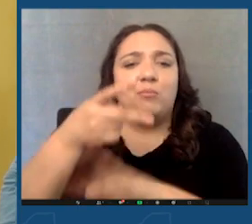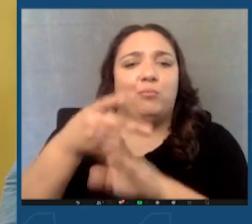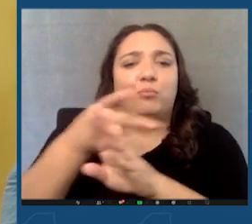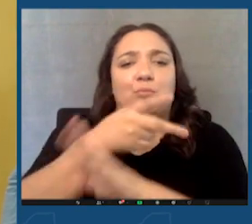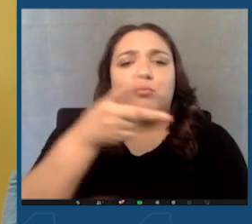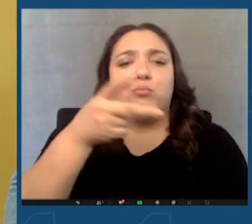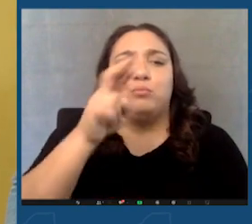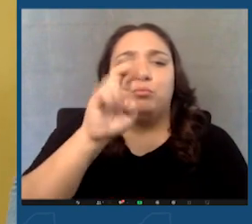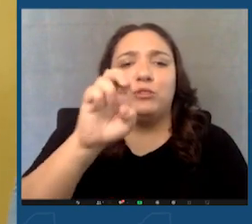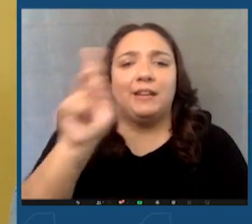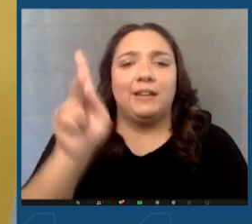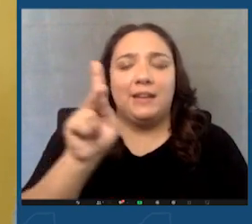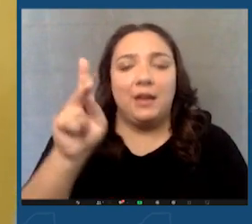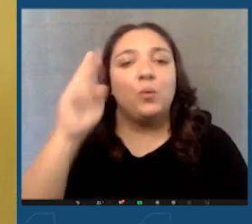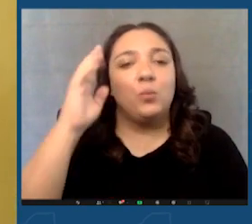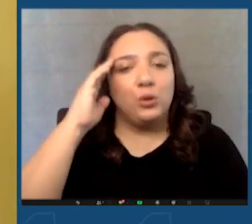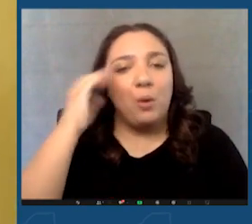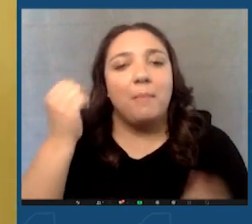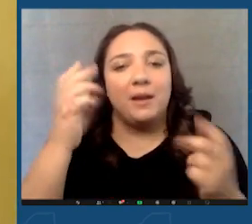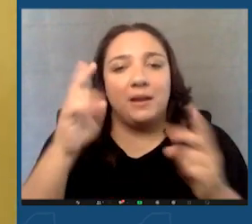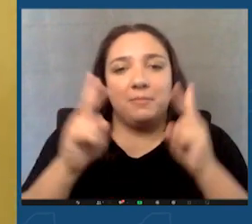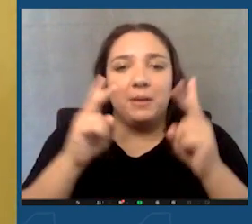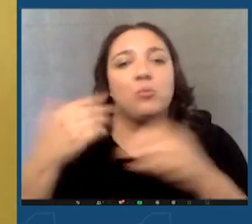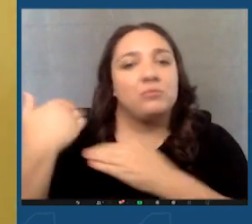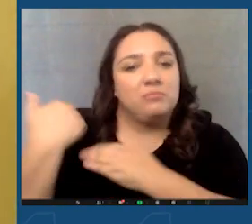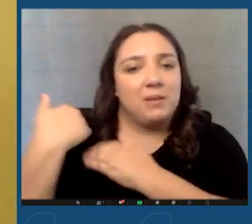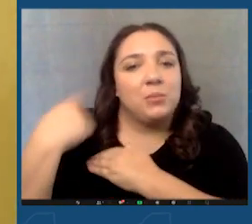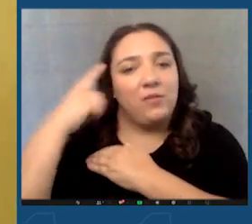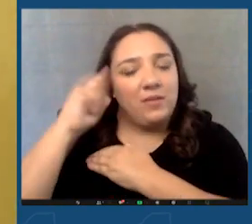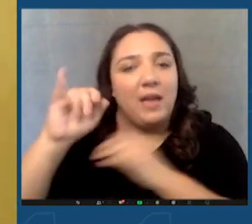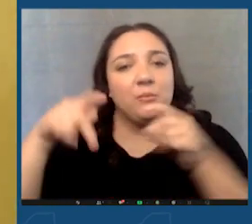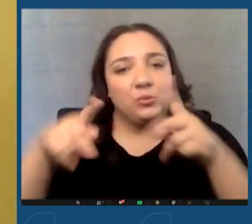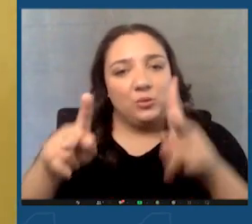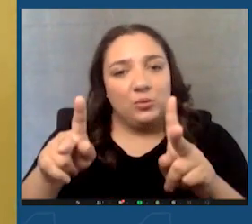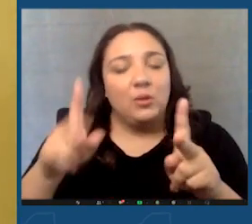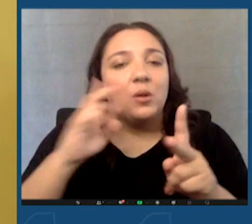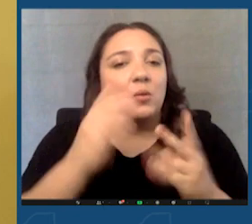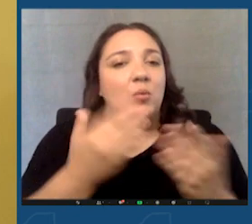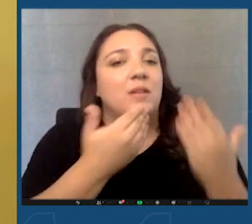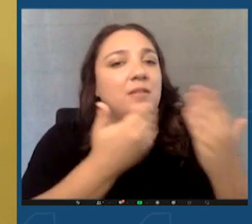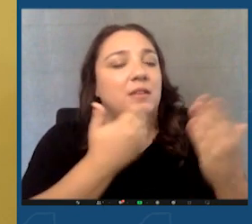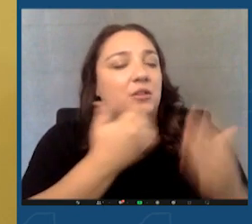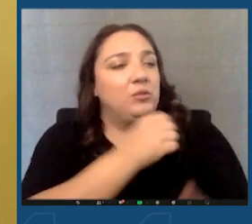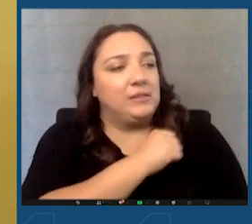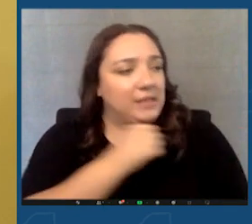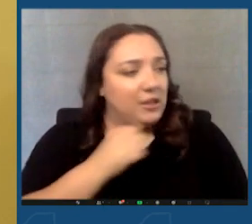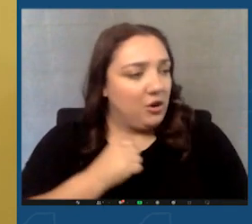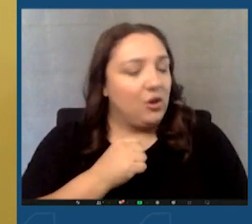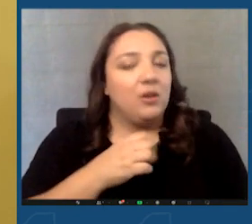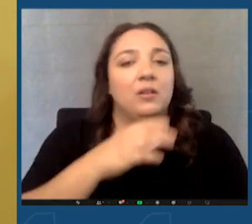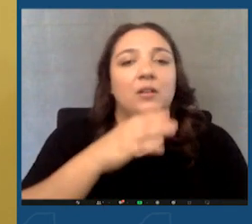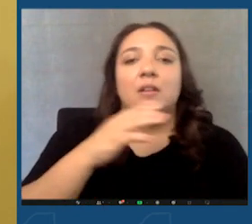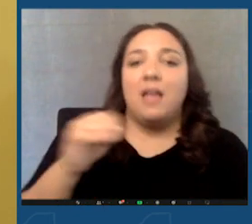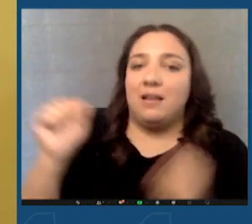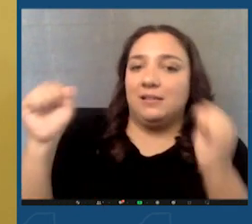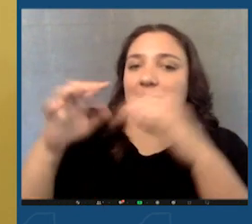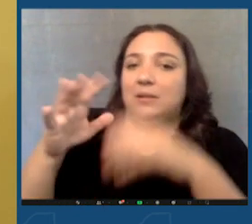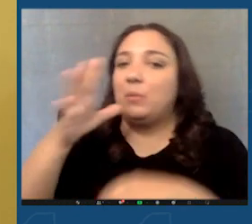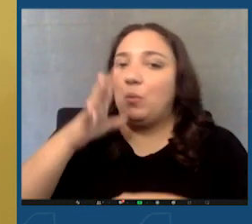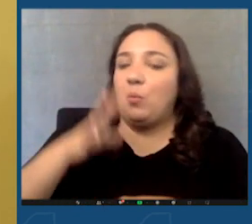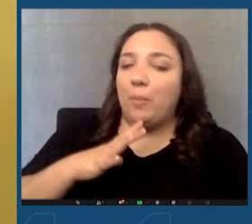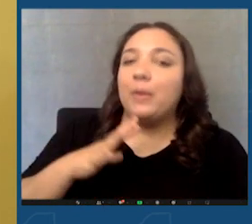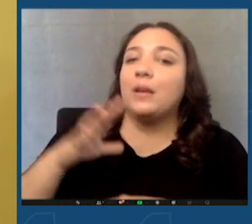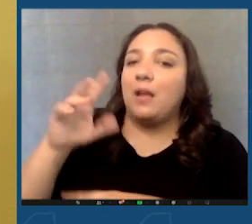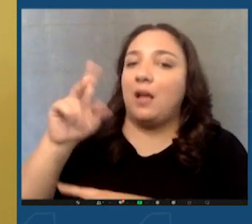this opportunity, and we want to sincerely thank Senator Kaminsky and Assemblywoman Griffin for ensuring that the children of West Hempstead would benefit from